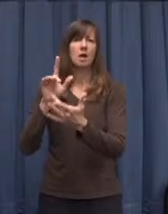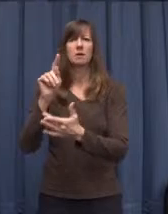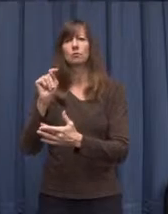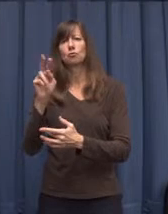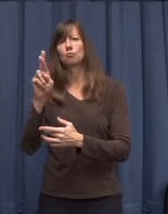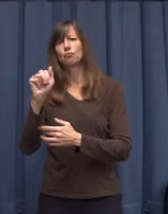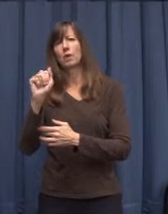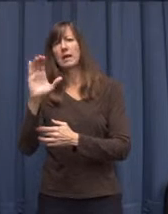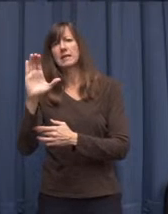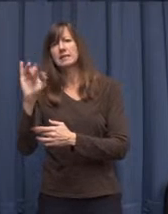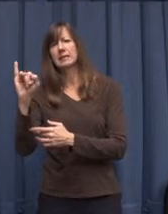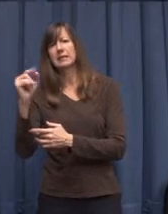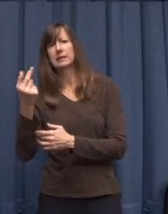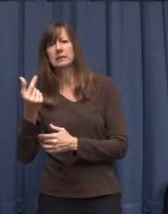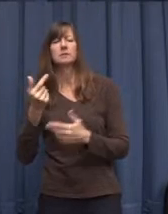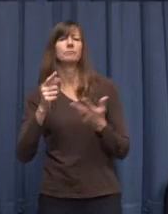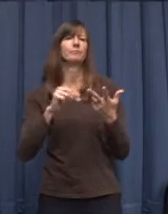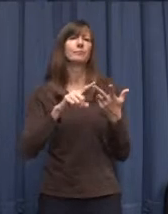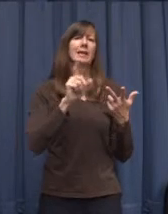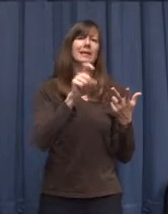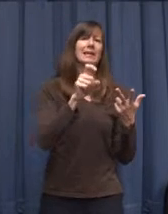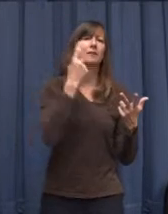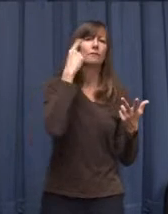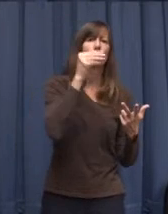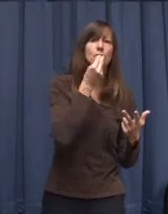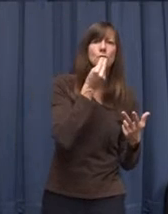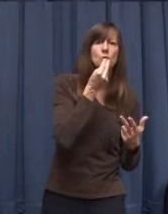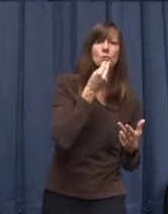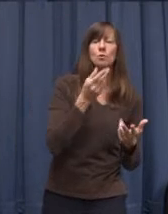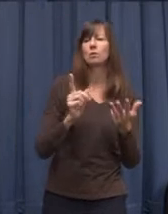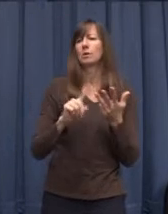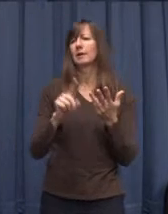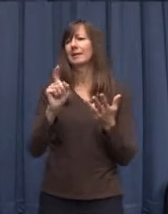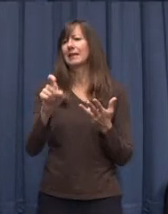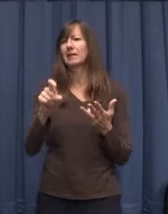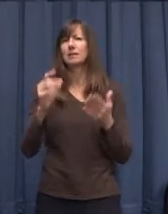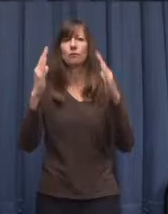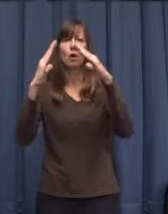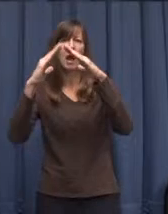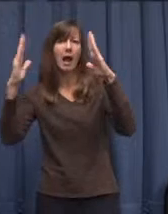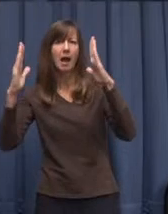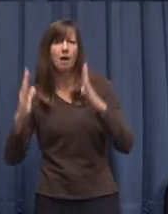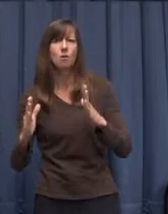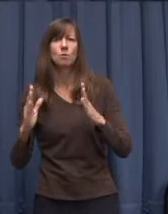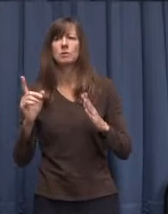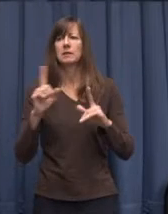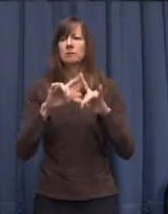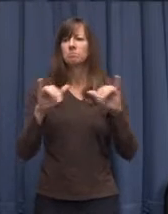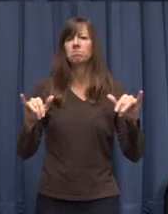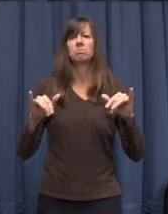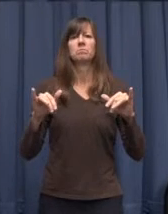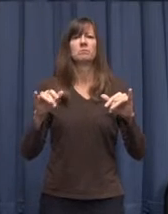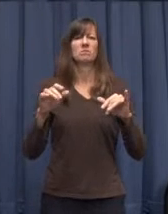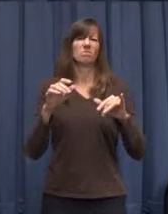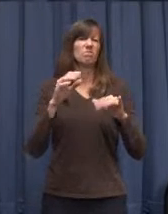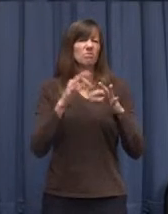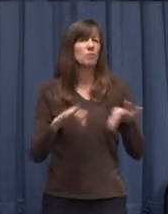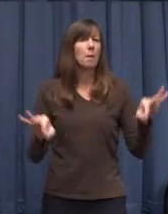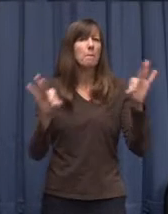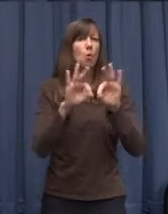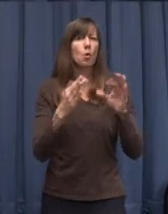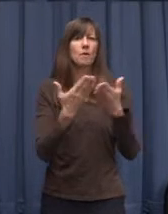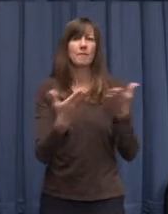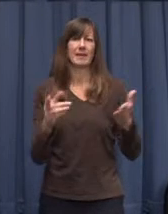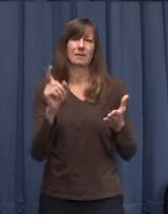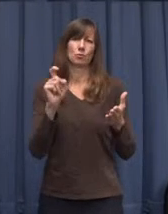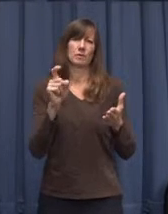for food, housing, other critical needs to get you through the coming cold